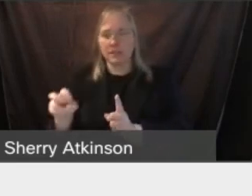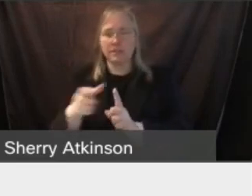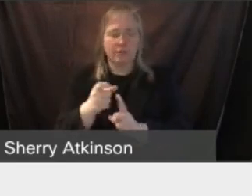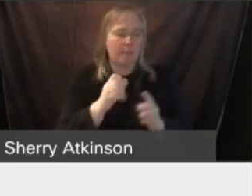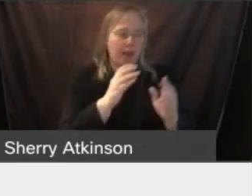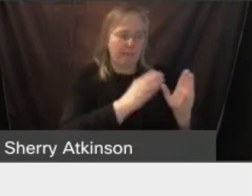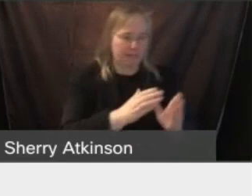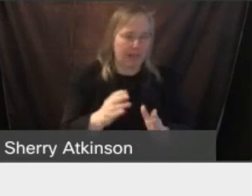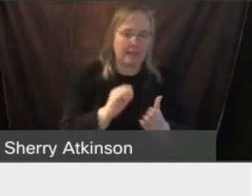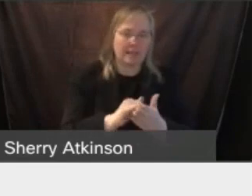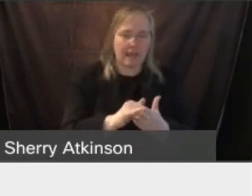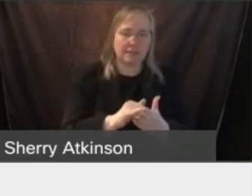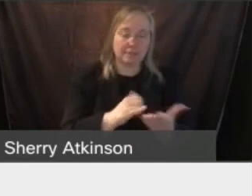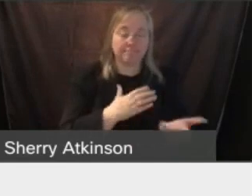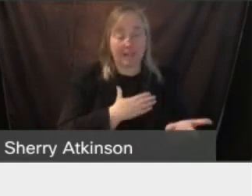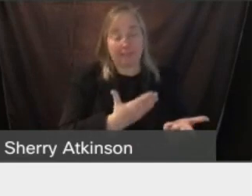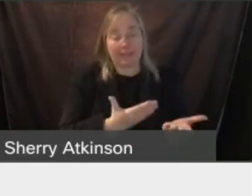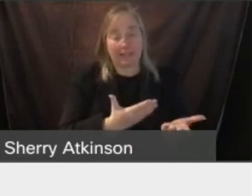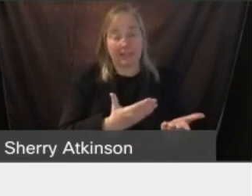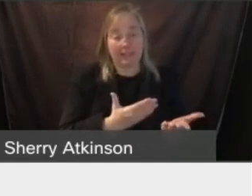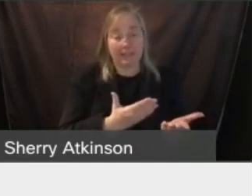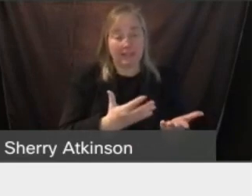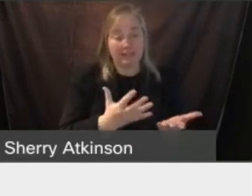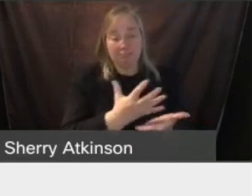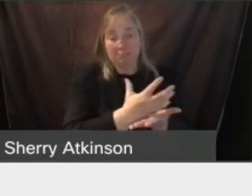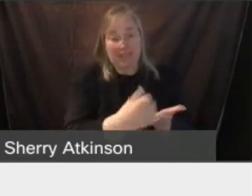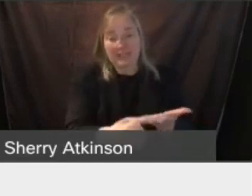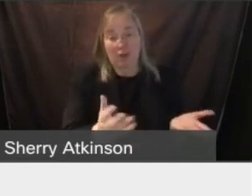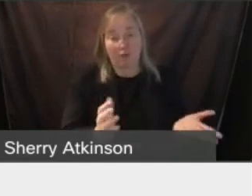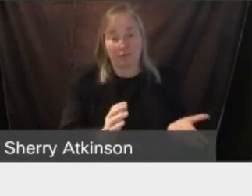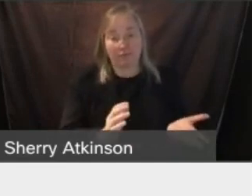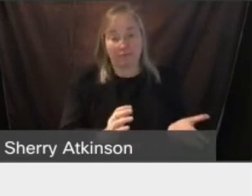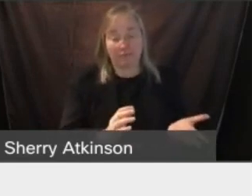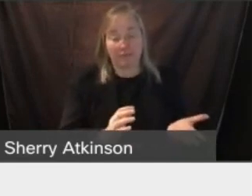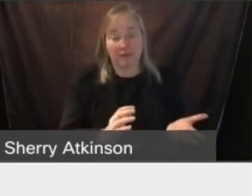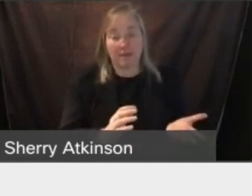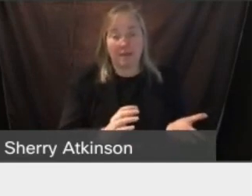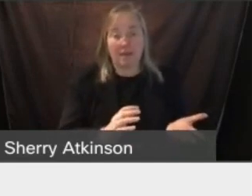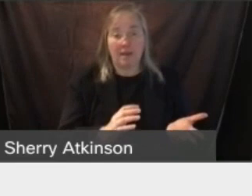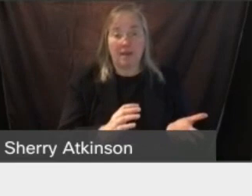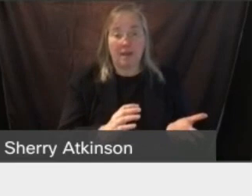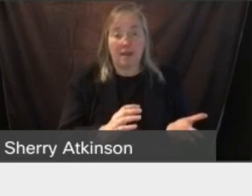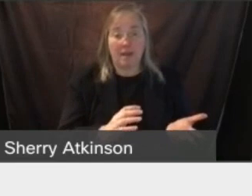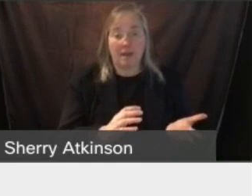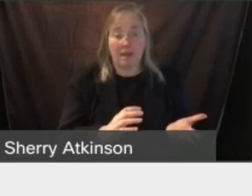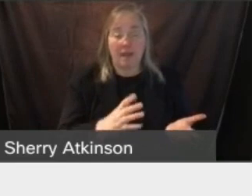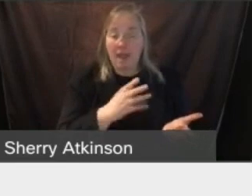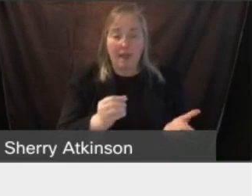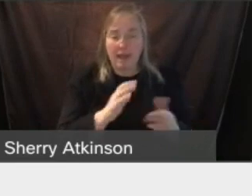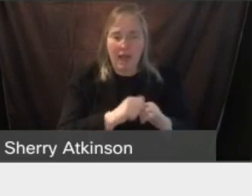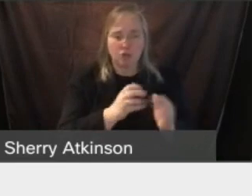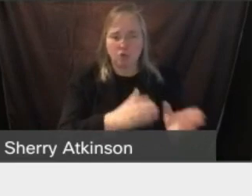is admittedly playing itself out, right? And how you move to a